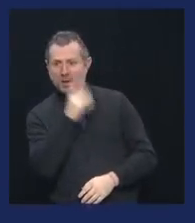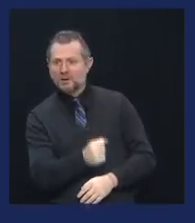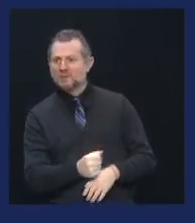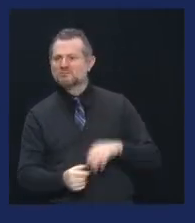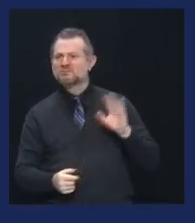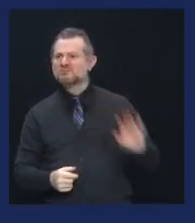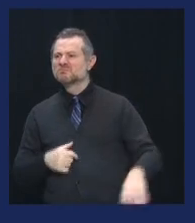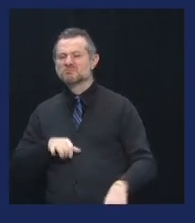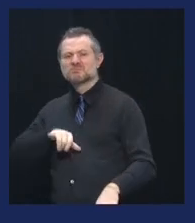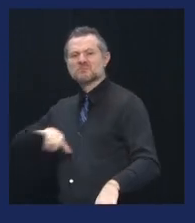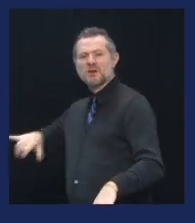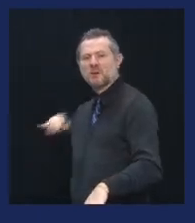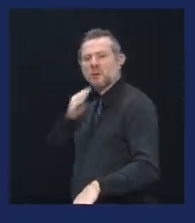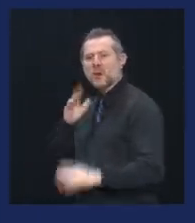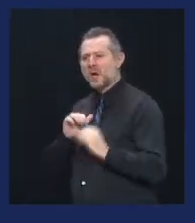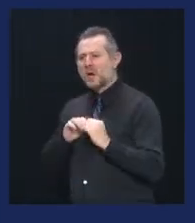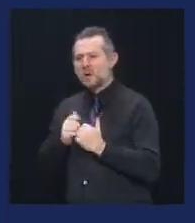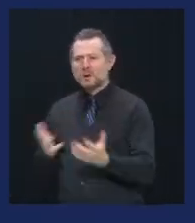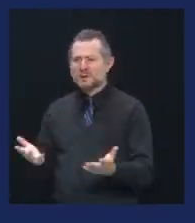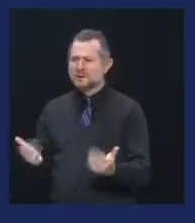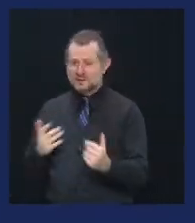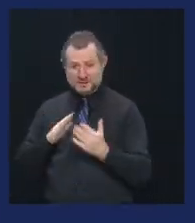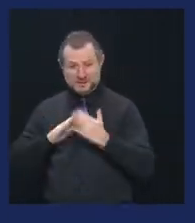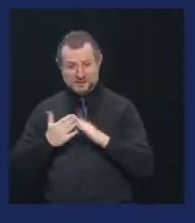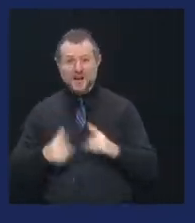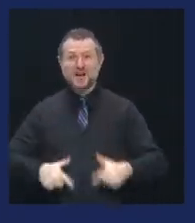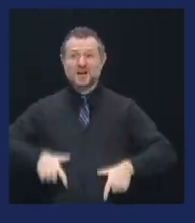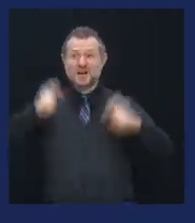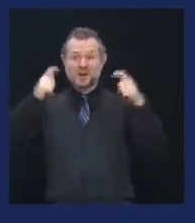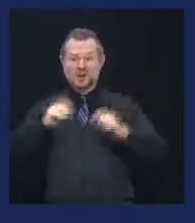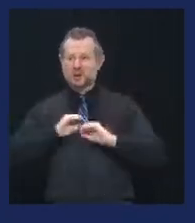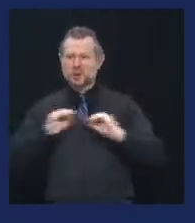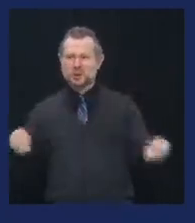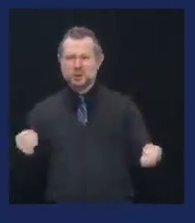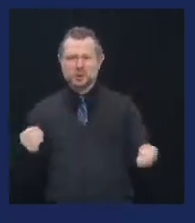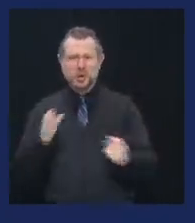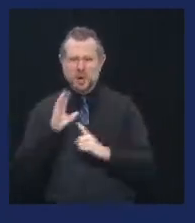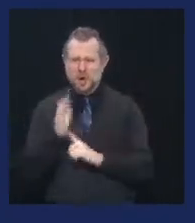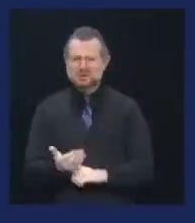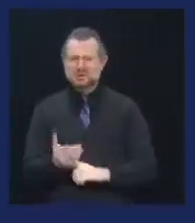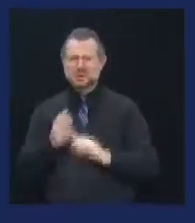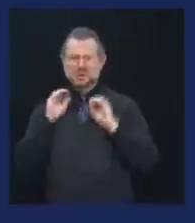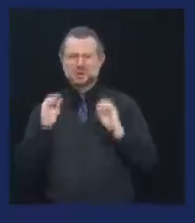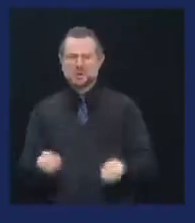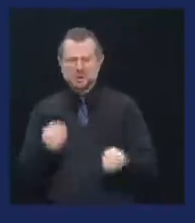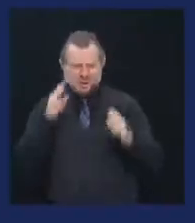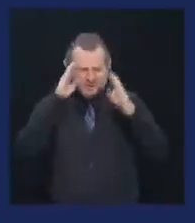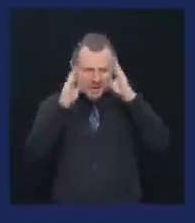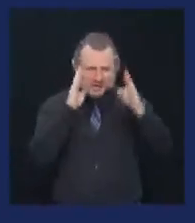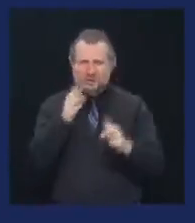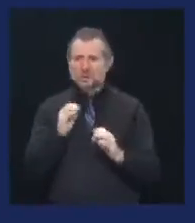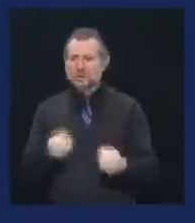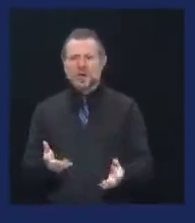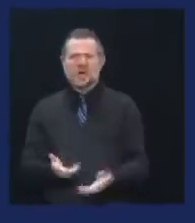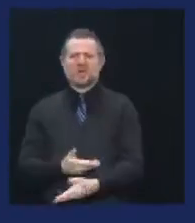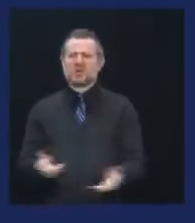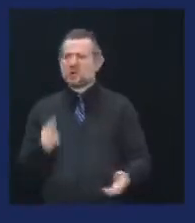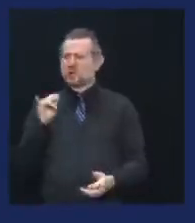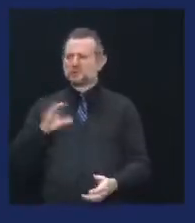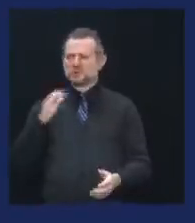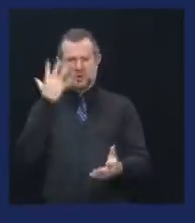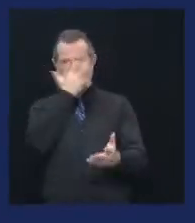without social, cultural, and creative synergies? New York City is not New York without